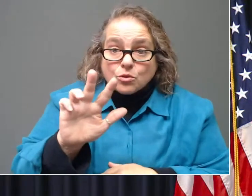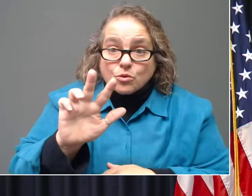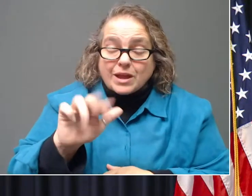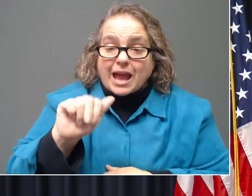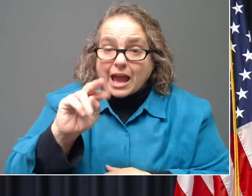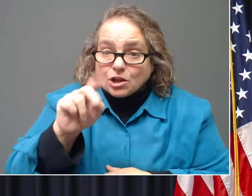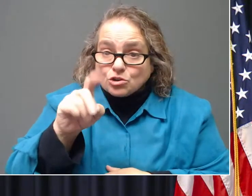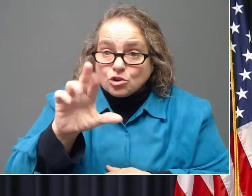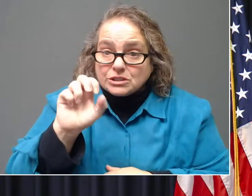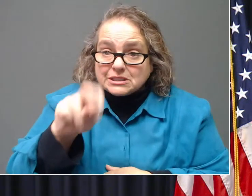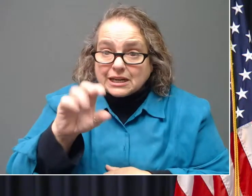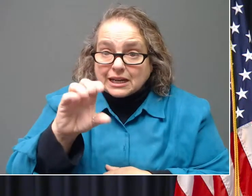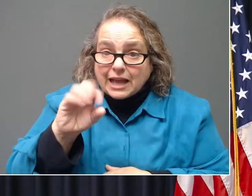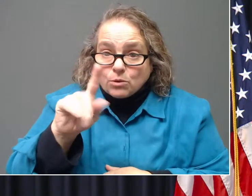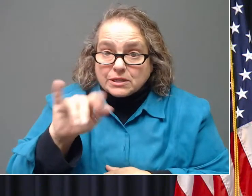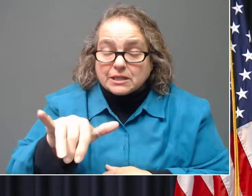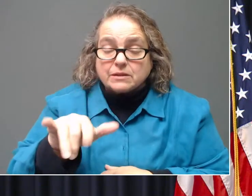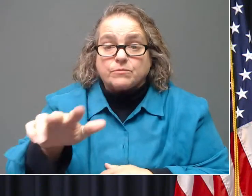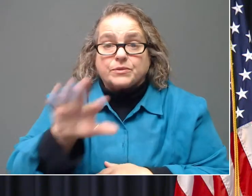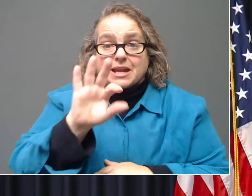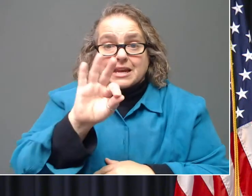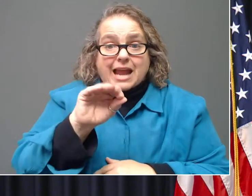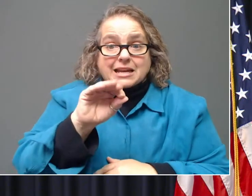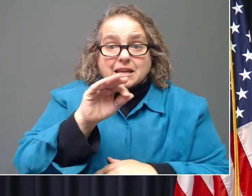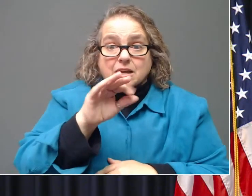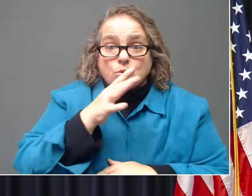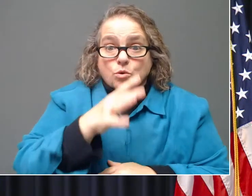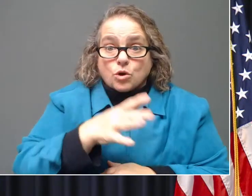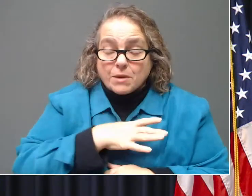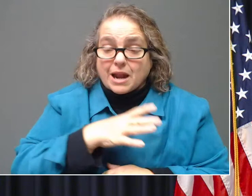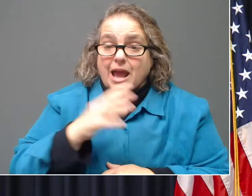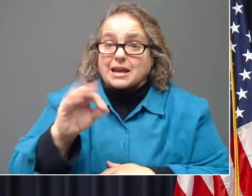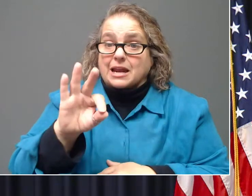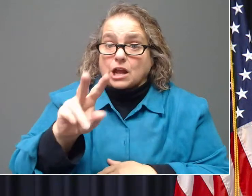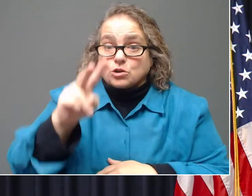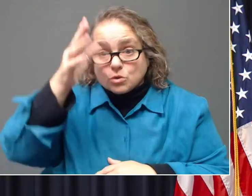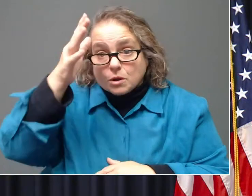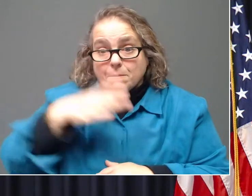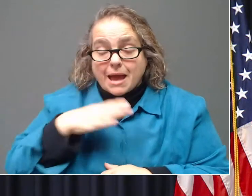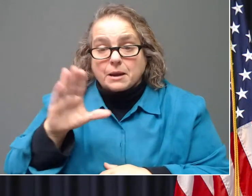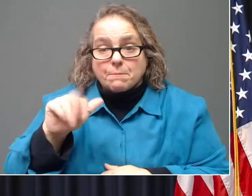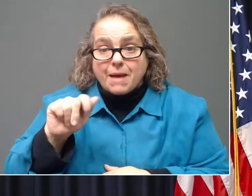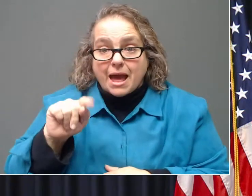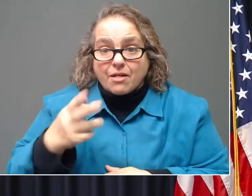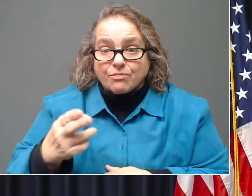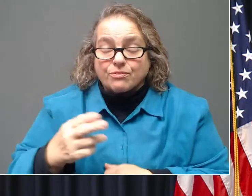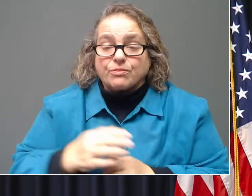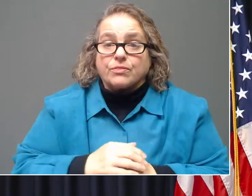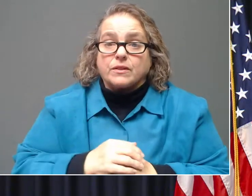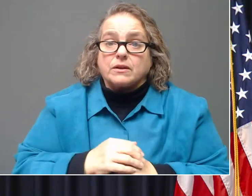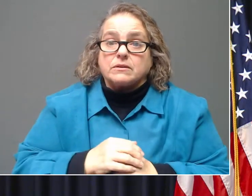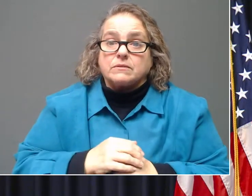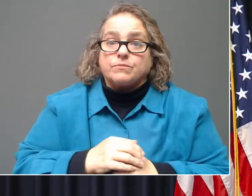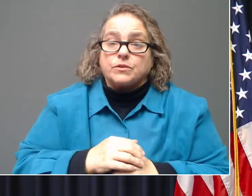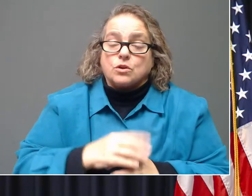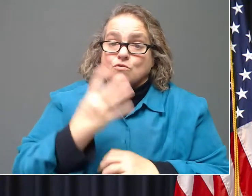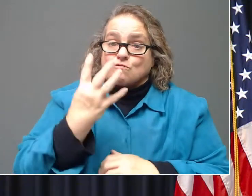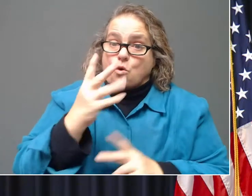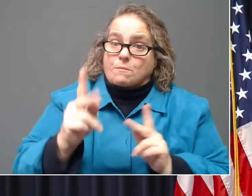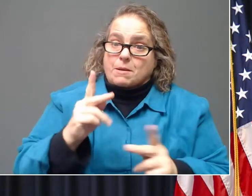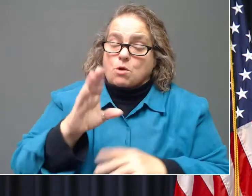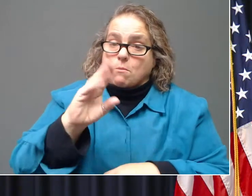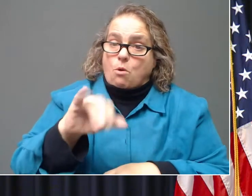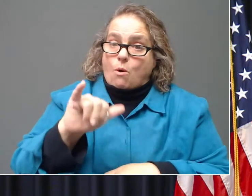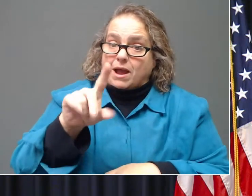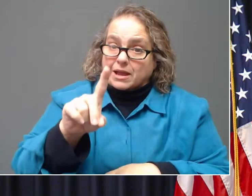County, a 90-year-old woman and a 92-year-old man in Bath County, 4 individuals in Boyd County,